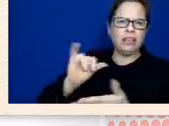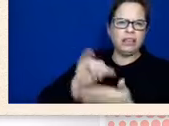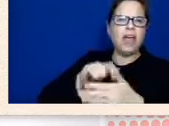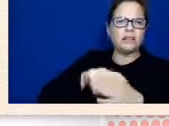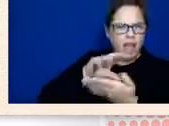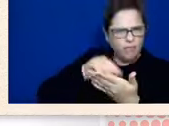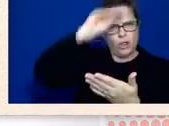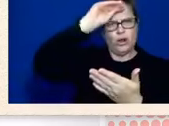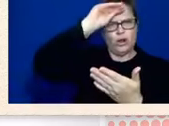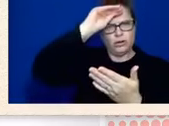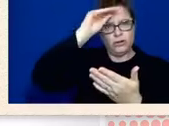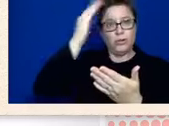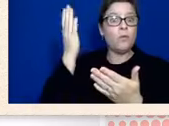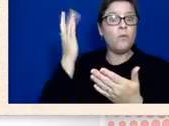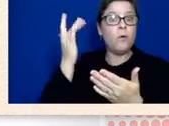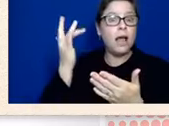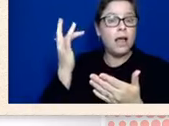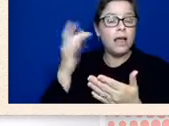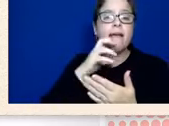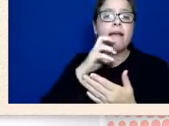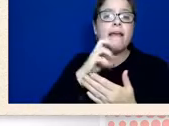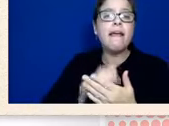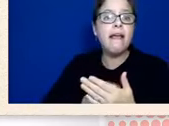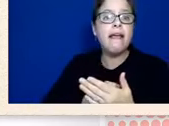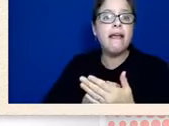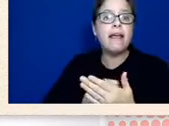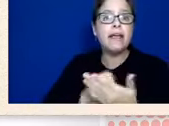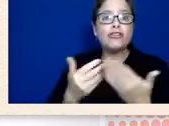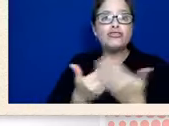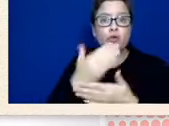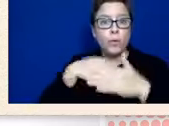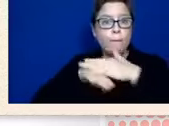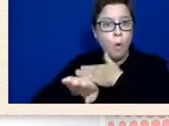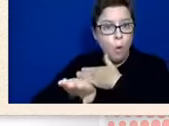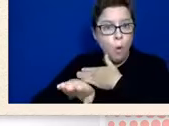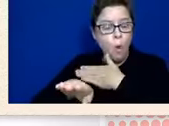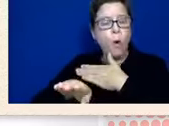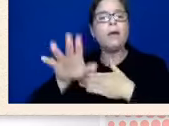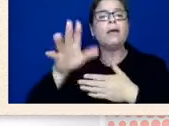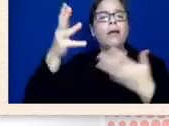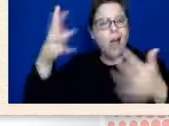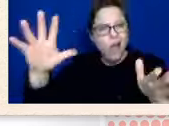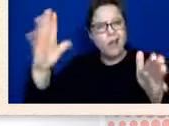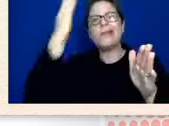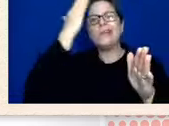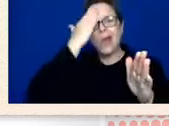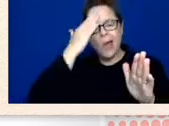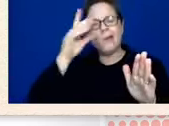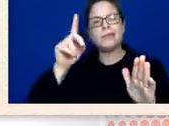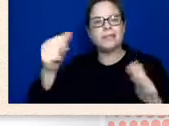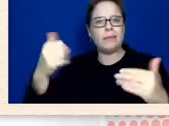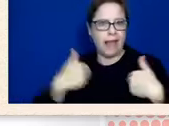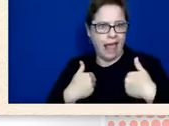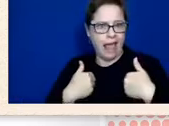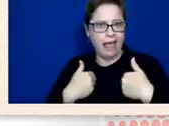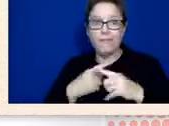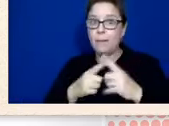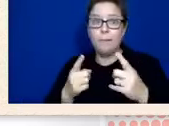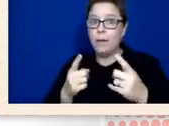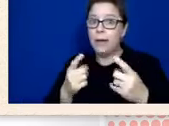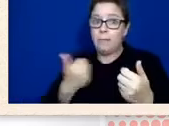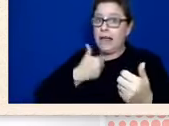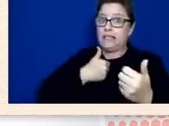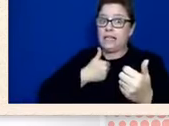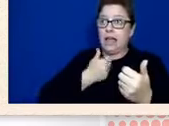was diagnosed when I was in a newborn stage. So I didn't know about it until I was older.